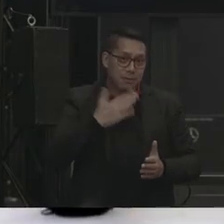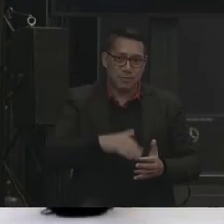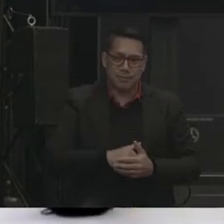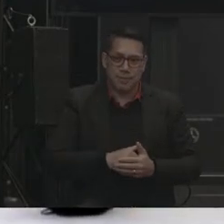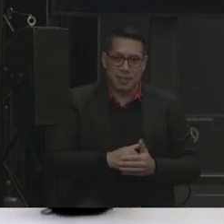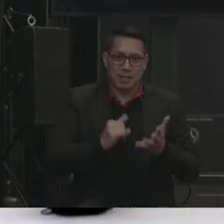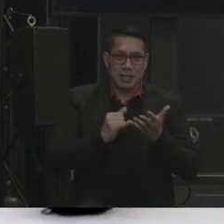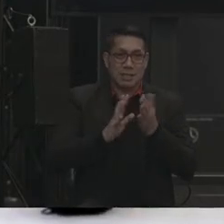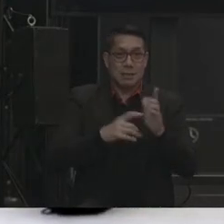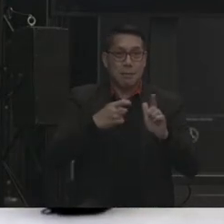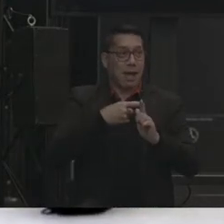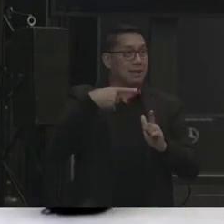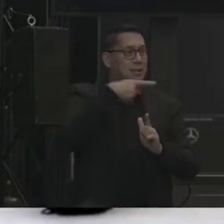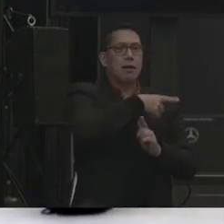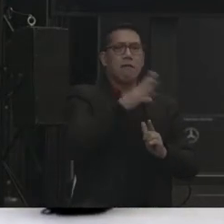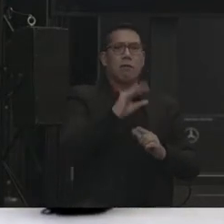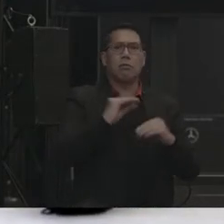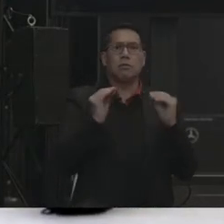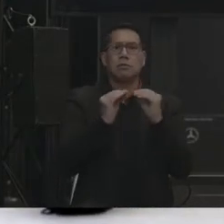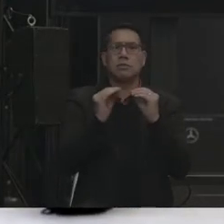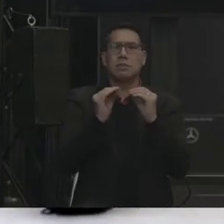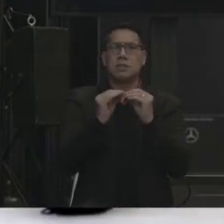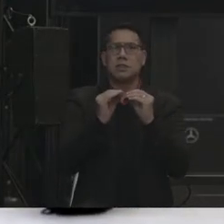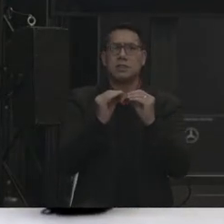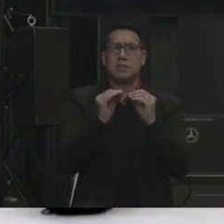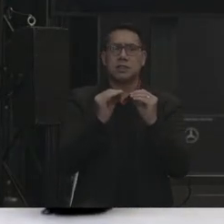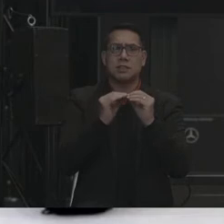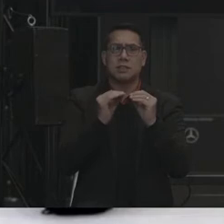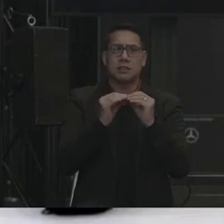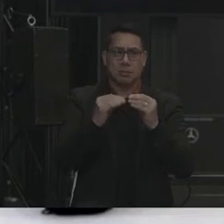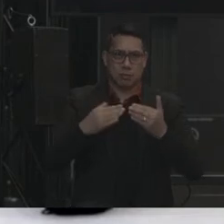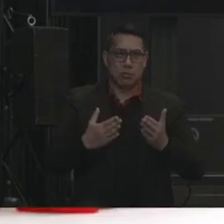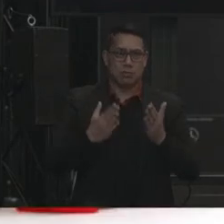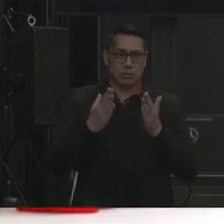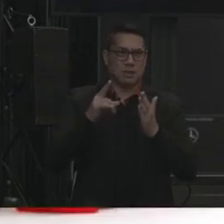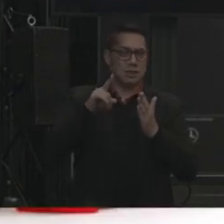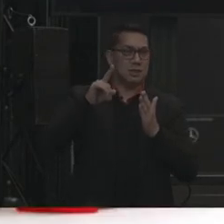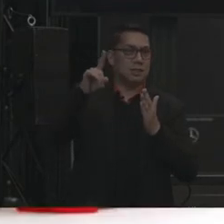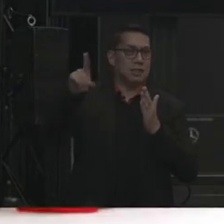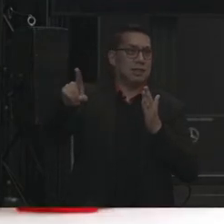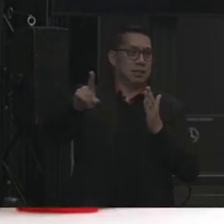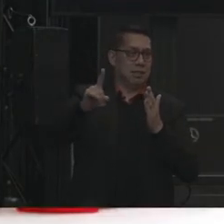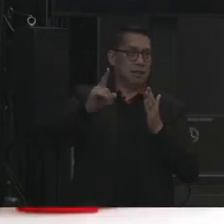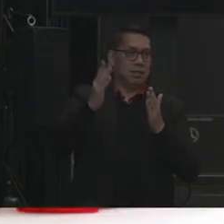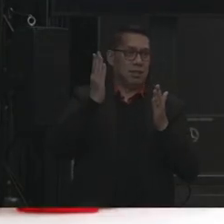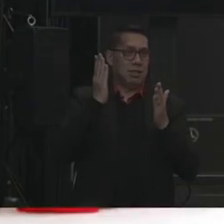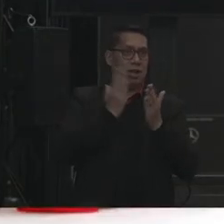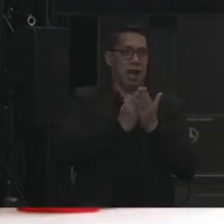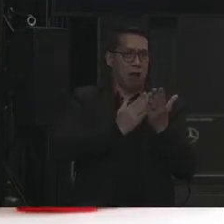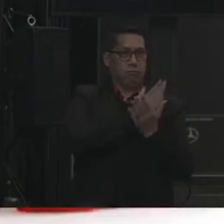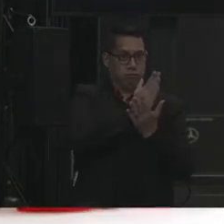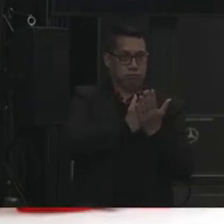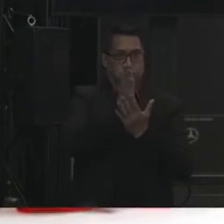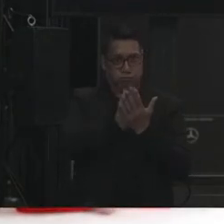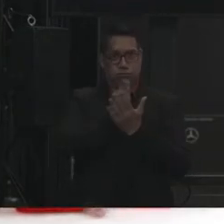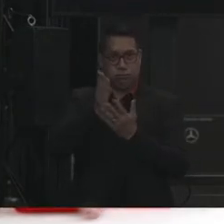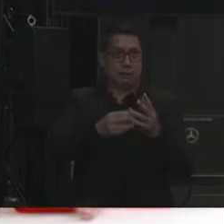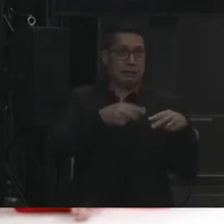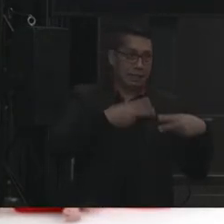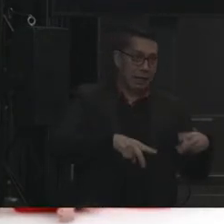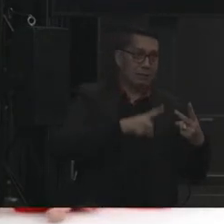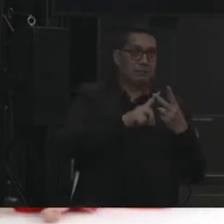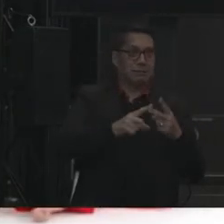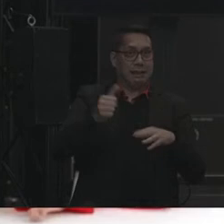Smac is a Brisbane-born, LA-based, multi-hyphenate. She's a dancer,